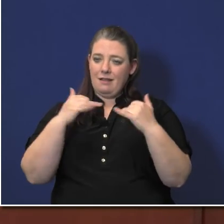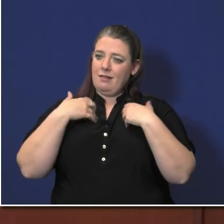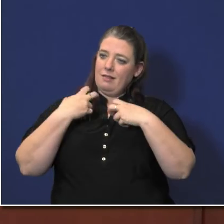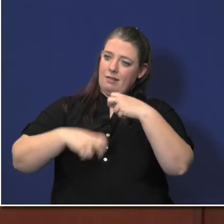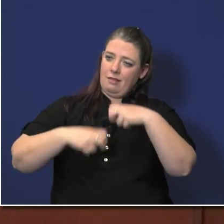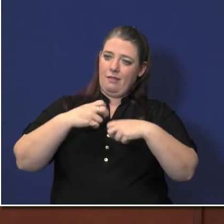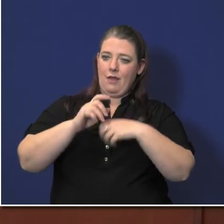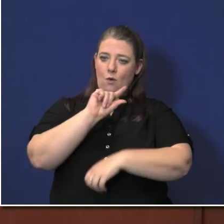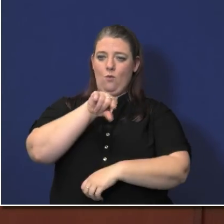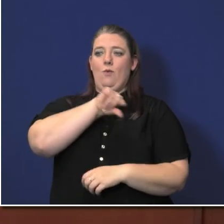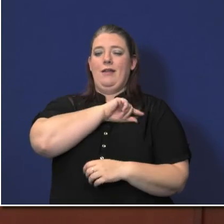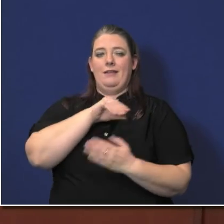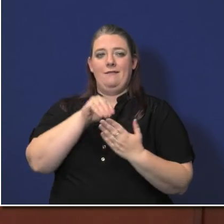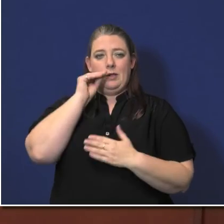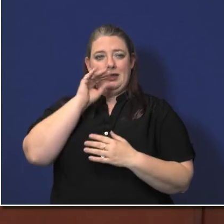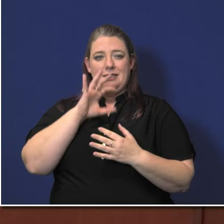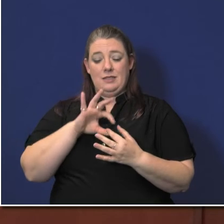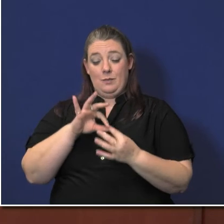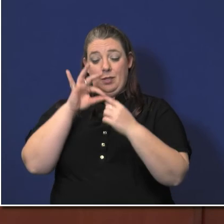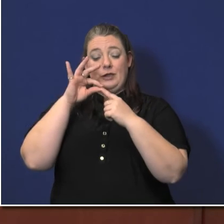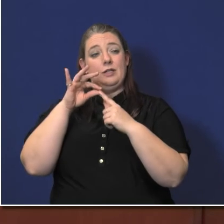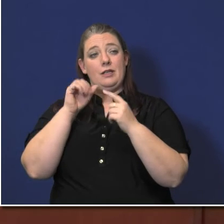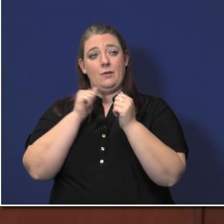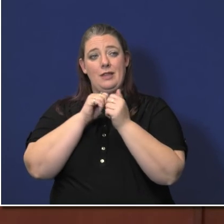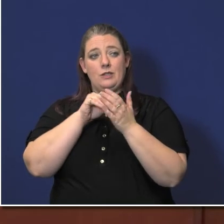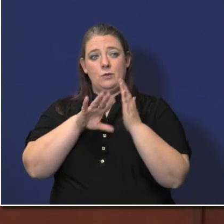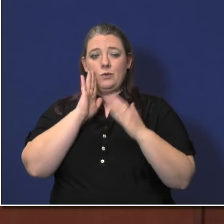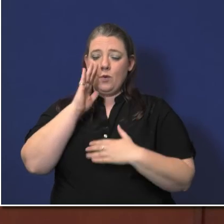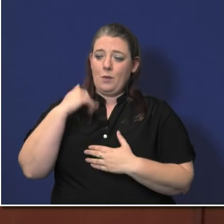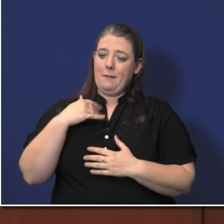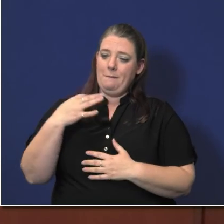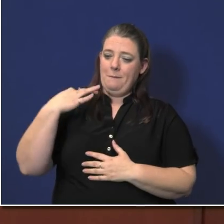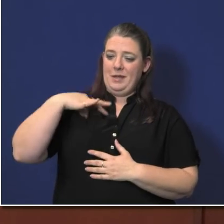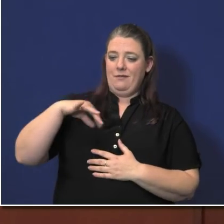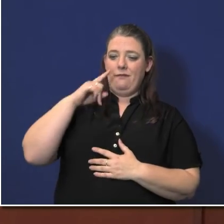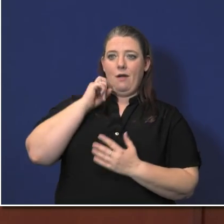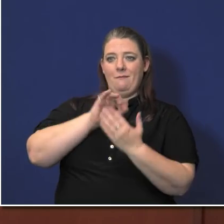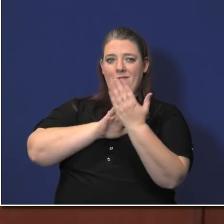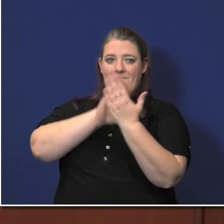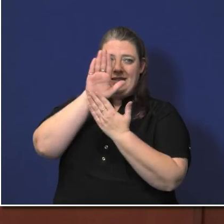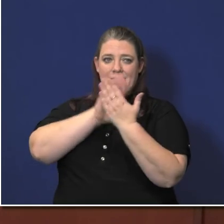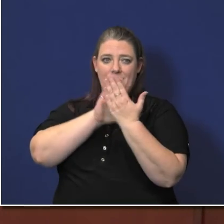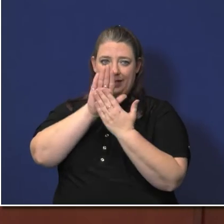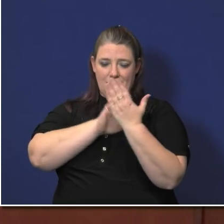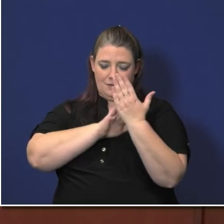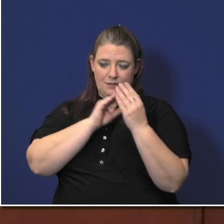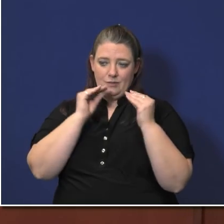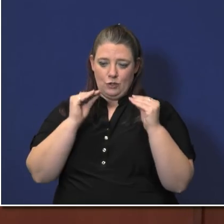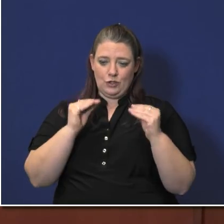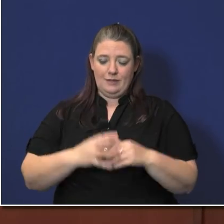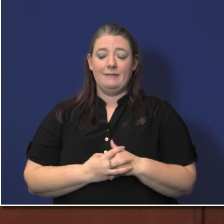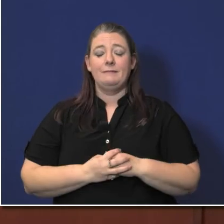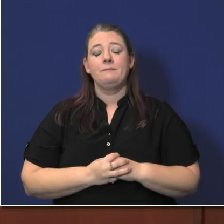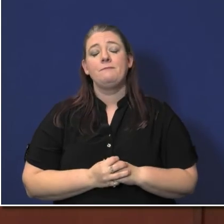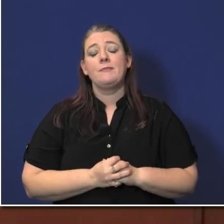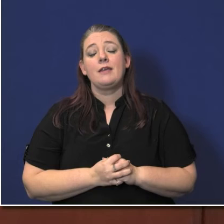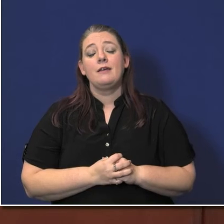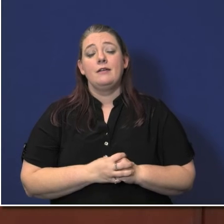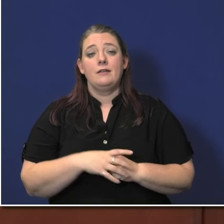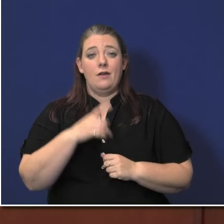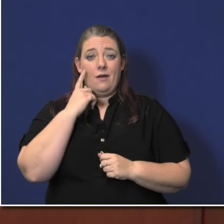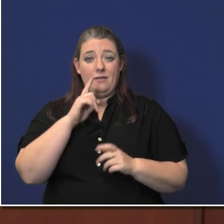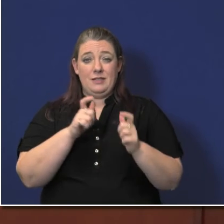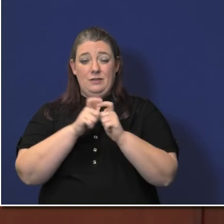learning, especially among students that would benefit from live face-to-face instruction. Whereas a